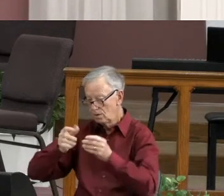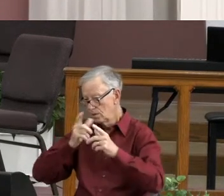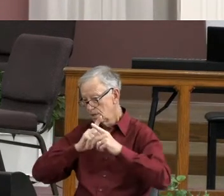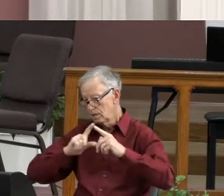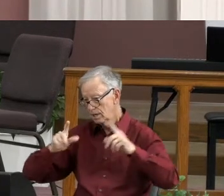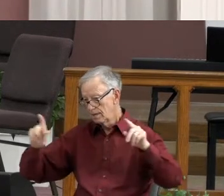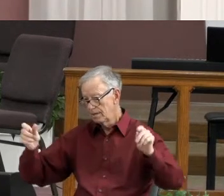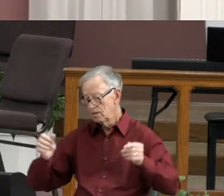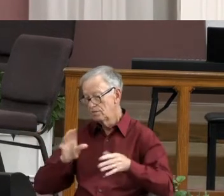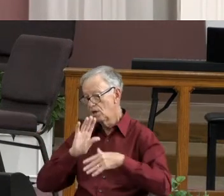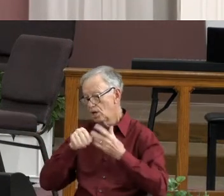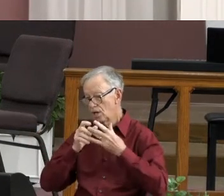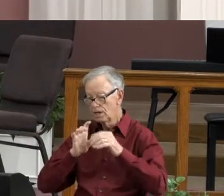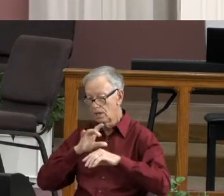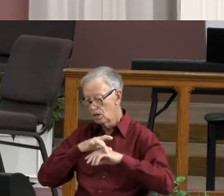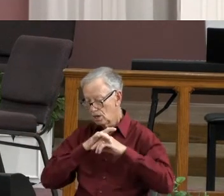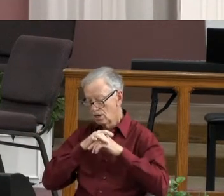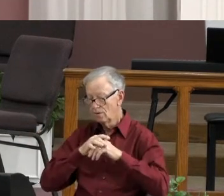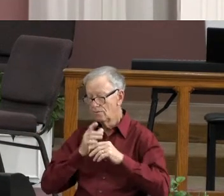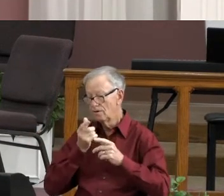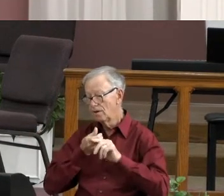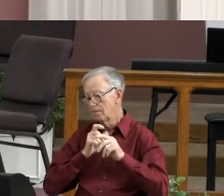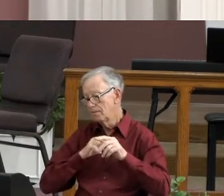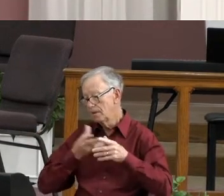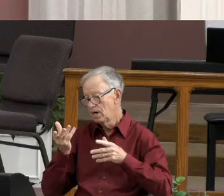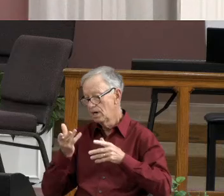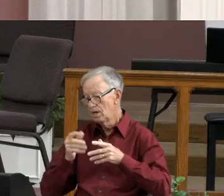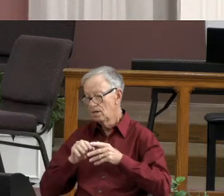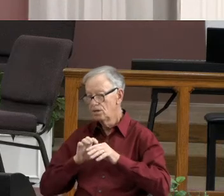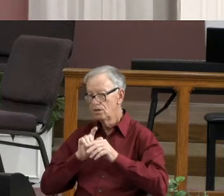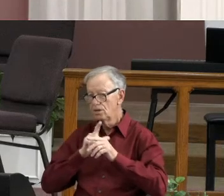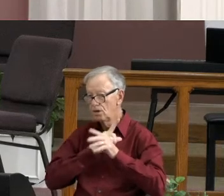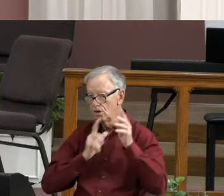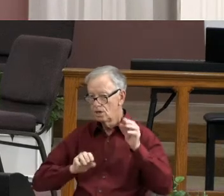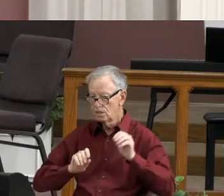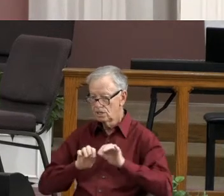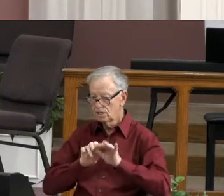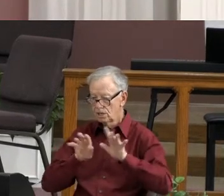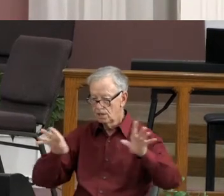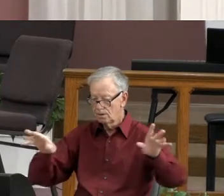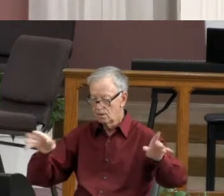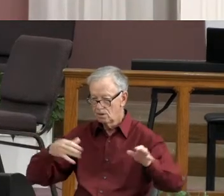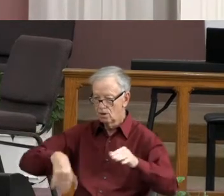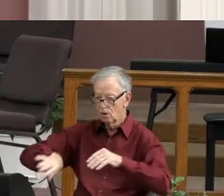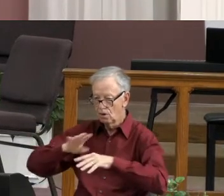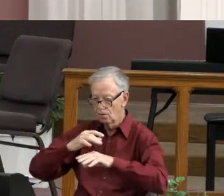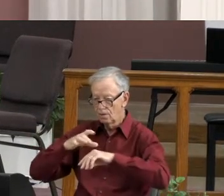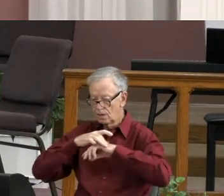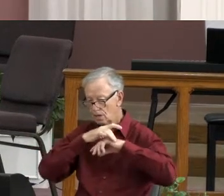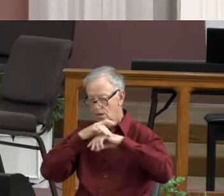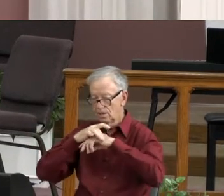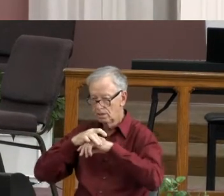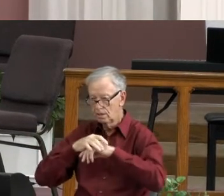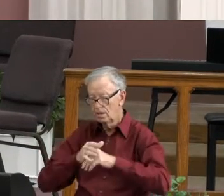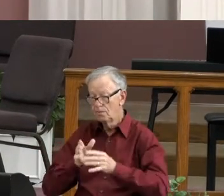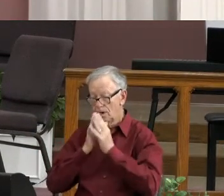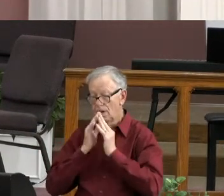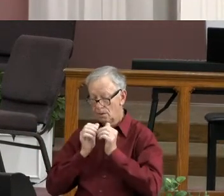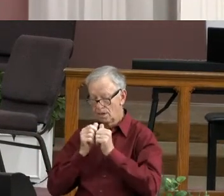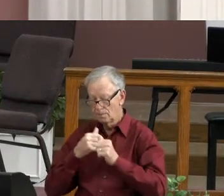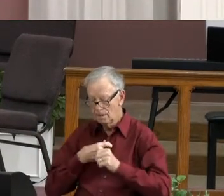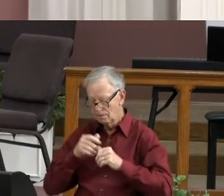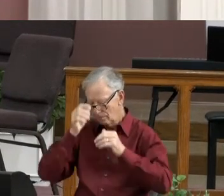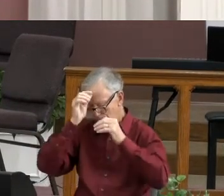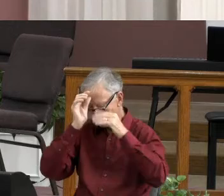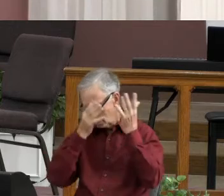earth. And from there the Lord scattered them abroad over the face of the earth. Would you pray with me?